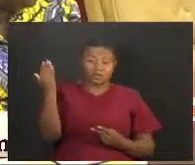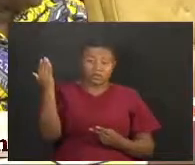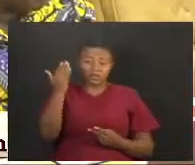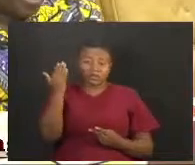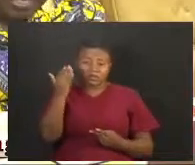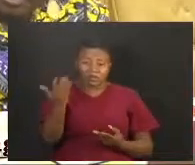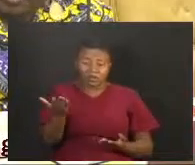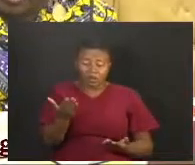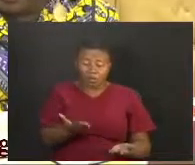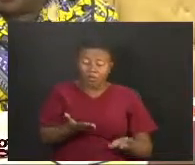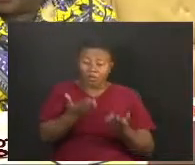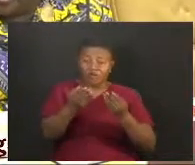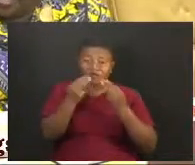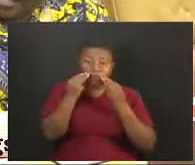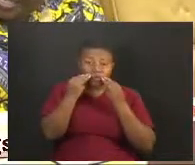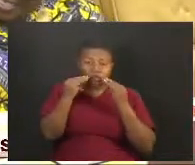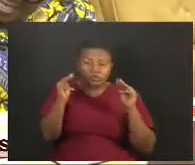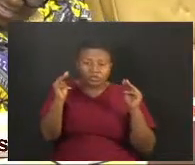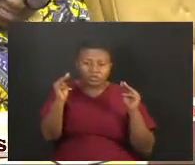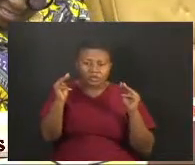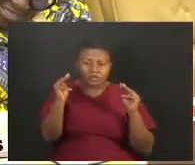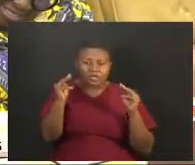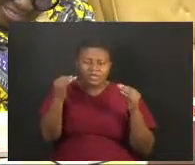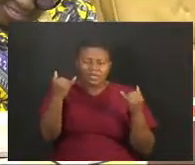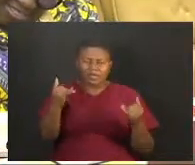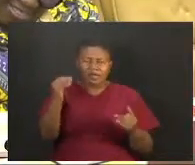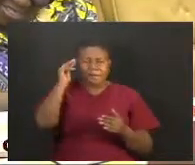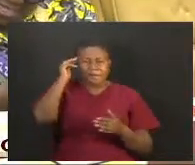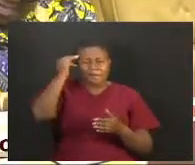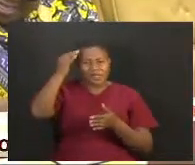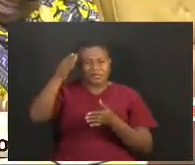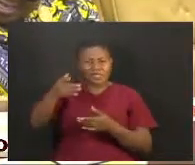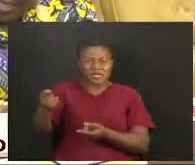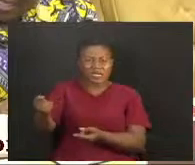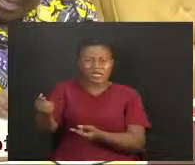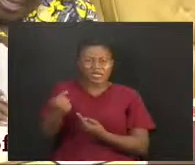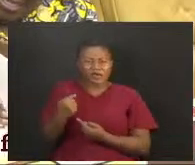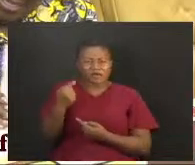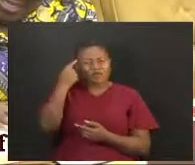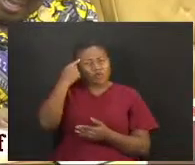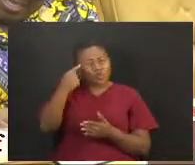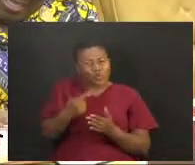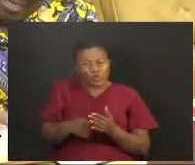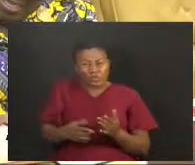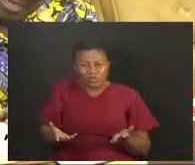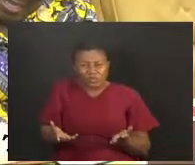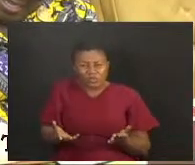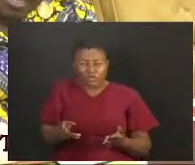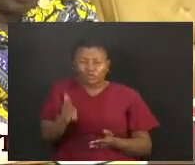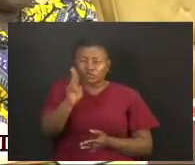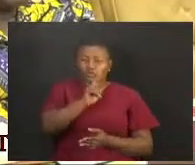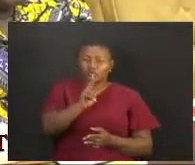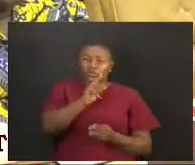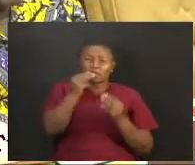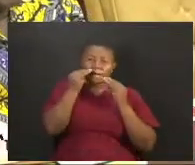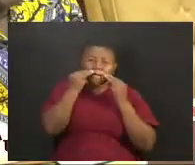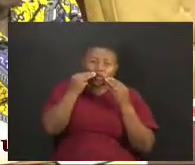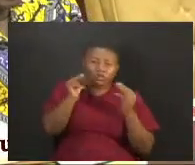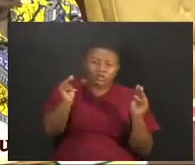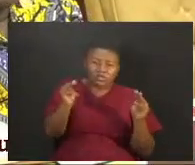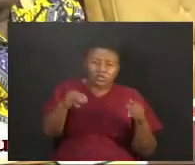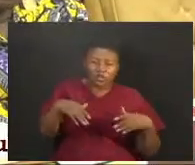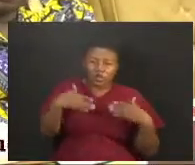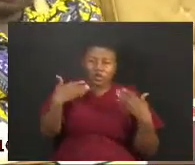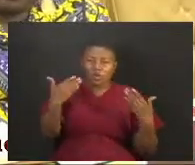move a motion. What is the minister coming to do? It's for this House to determine. Is he going to move a motion in accordance with